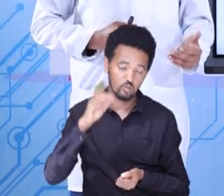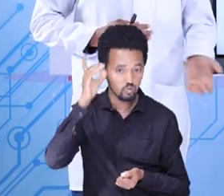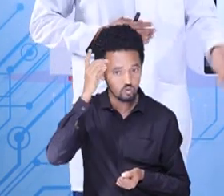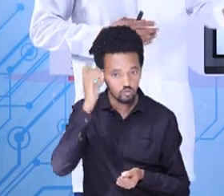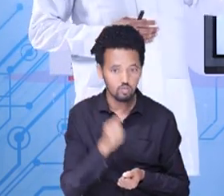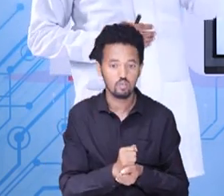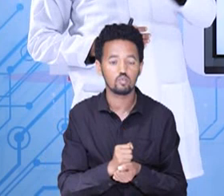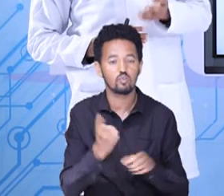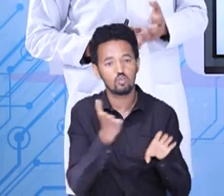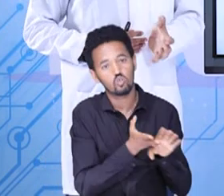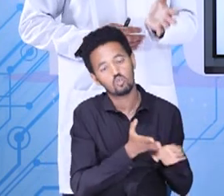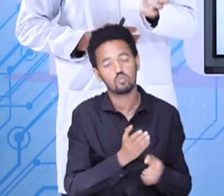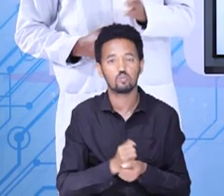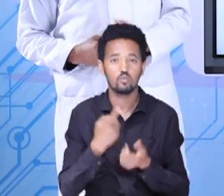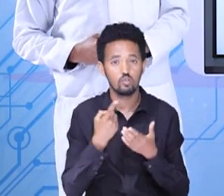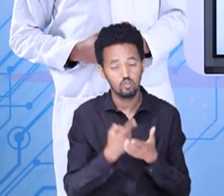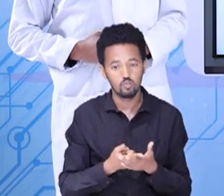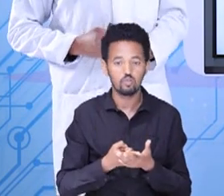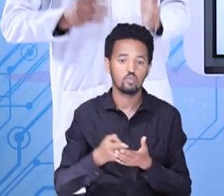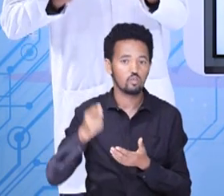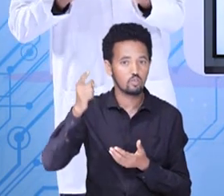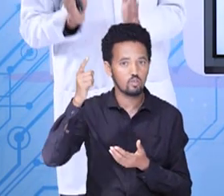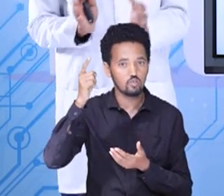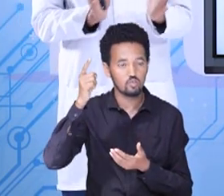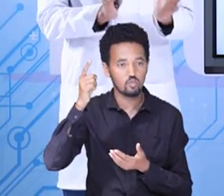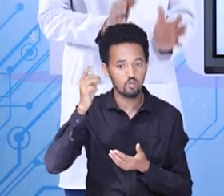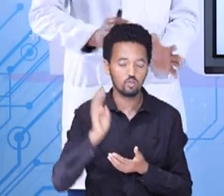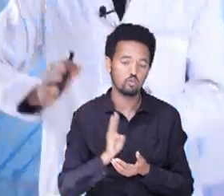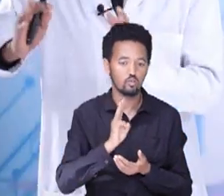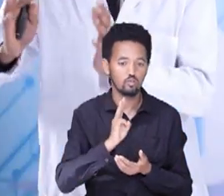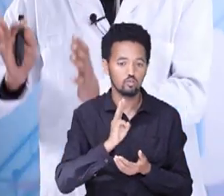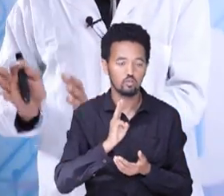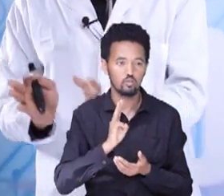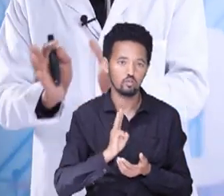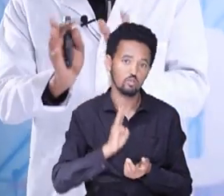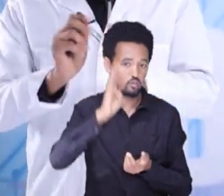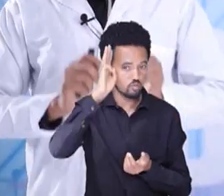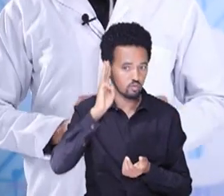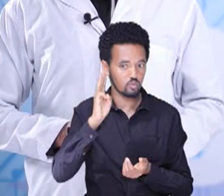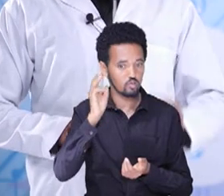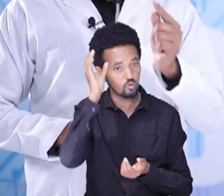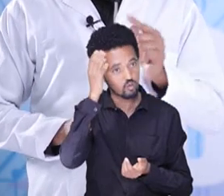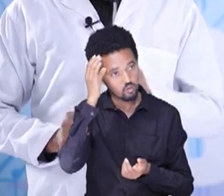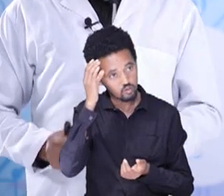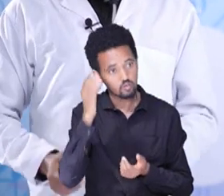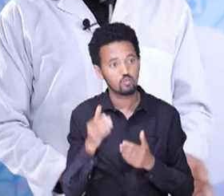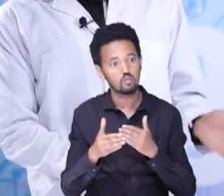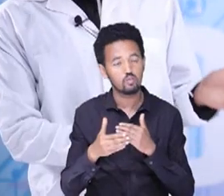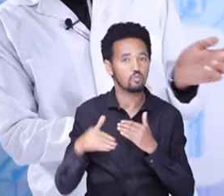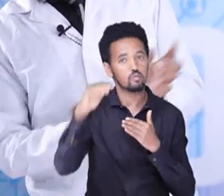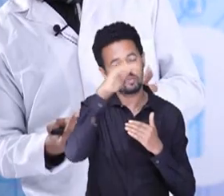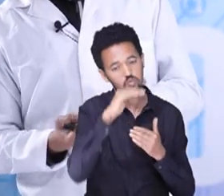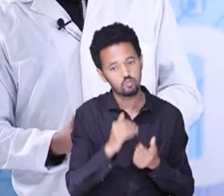socialist, while South Korea a capitalist. Ethiopia during the time on the side of America. As a result of